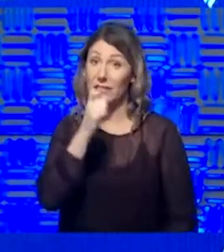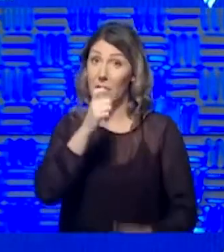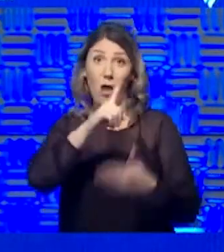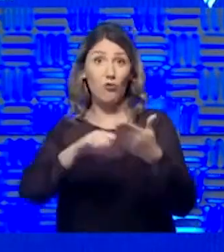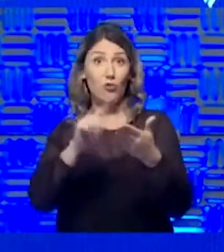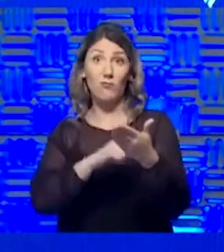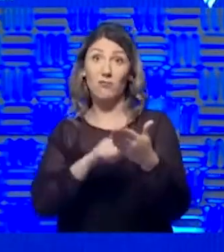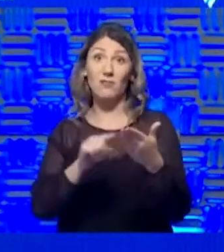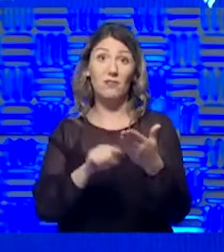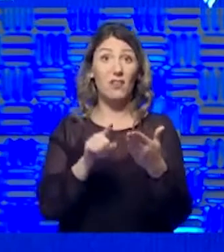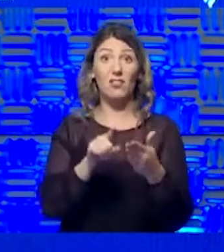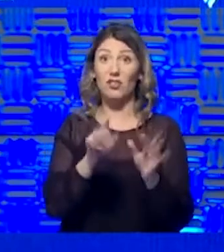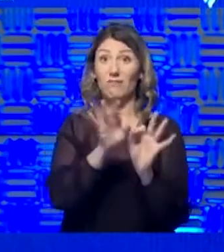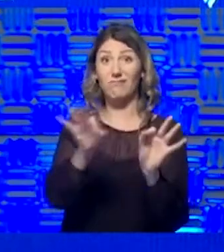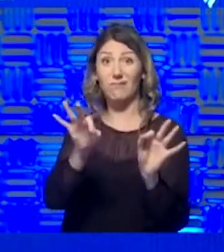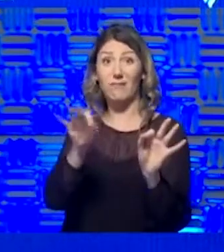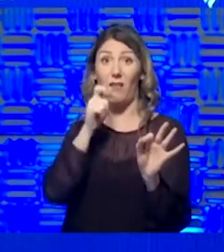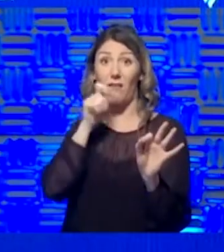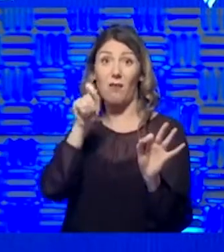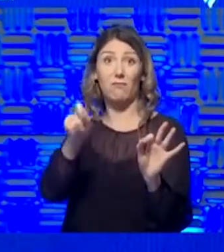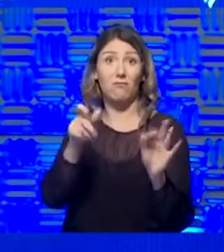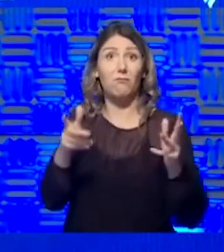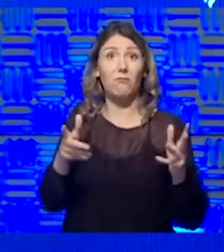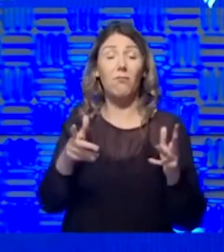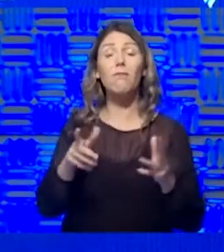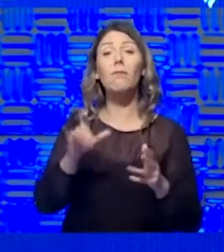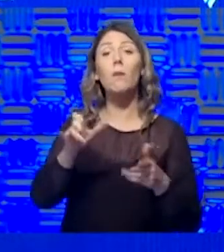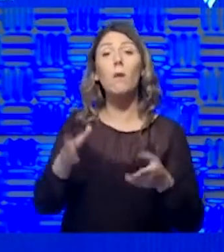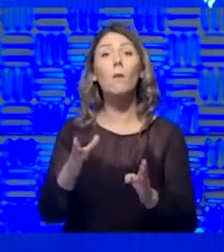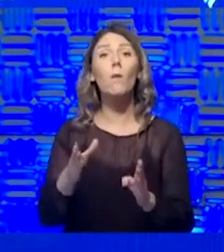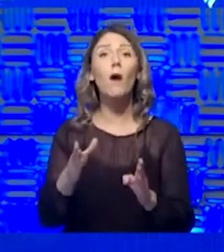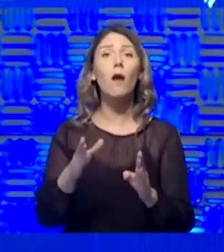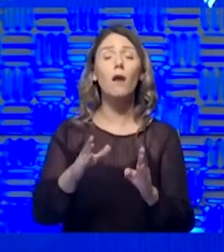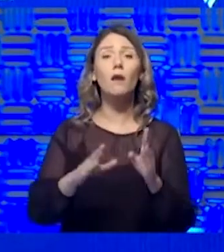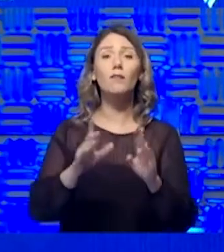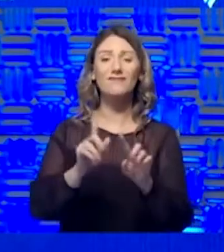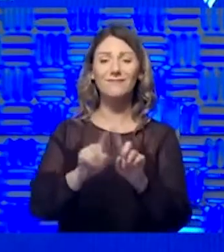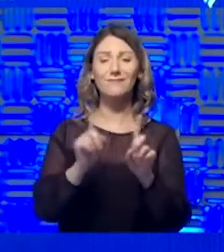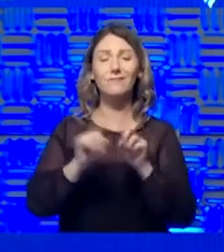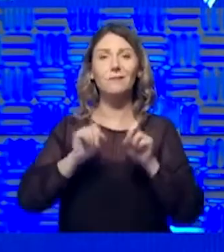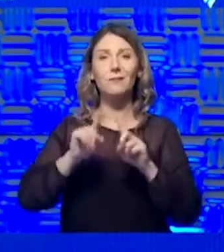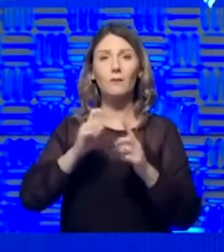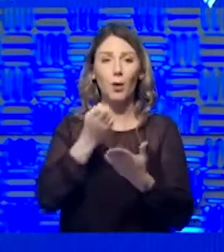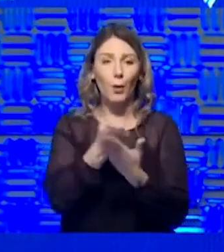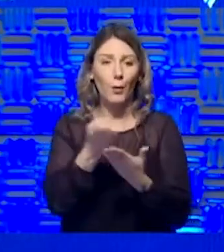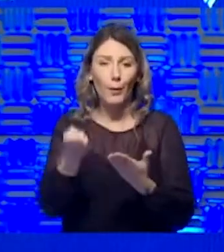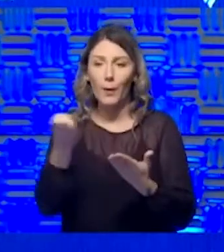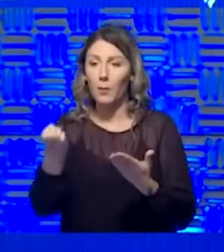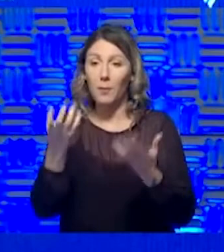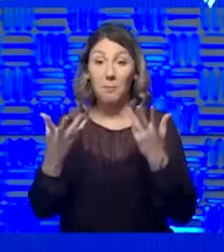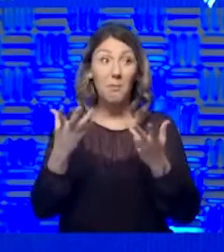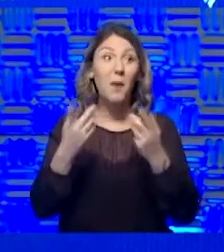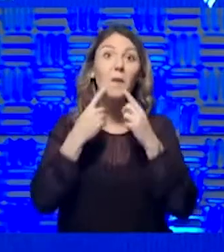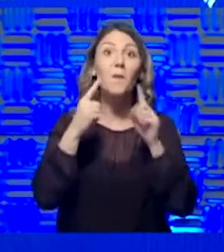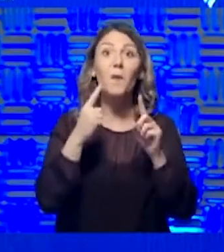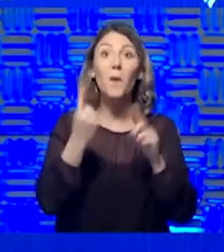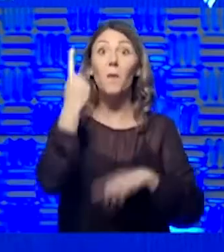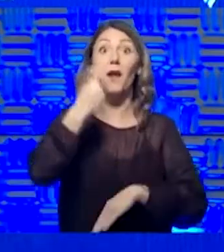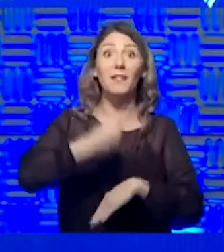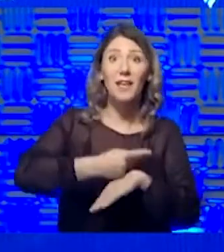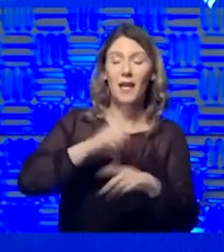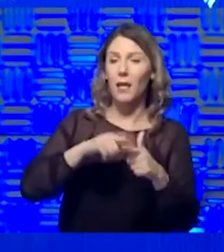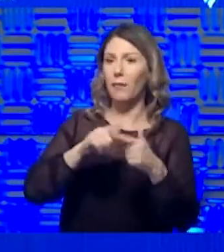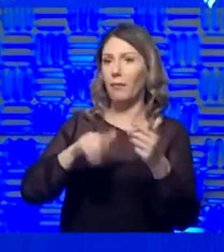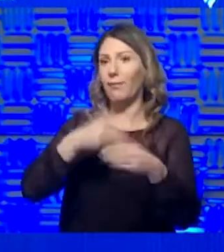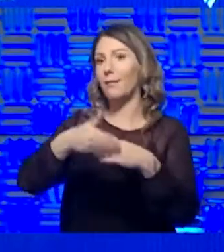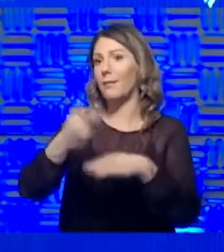it's a statement. And it's that way because differing equipment may be working right one day, not working as well on another